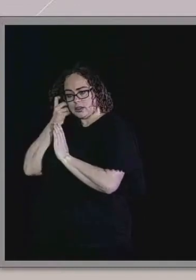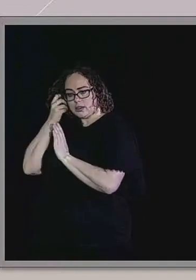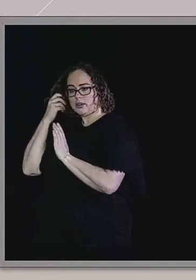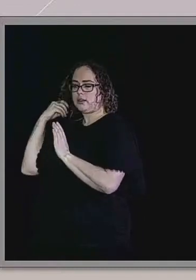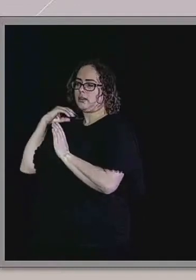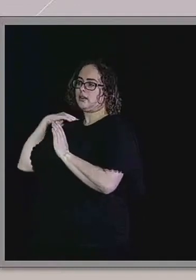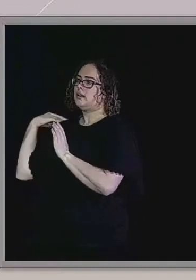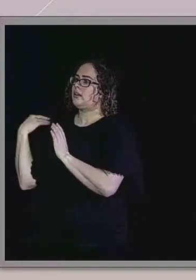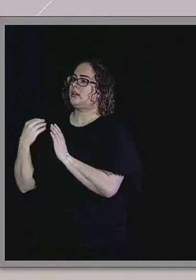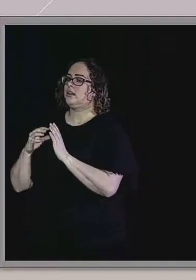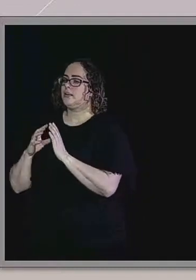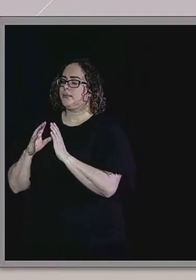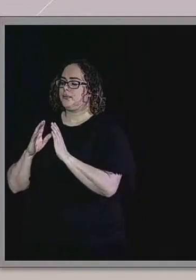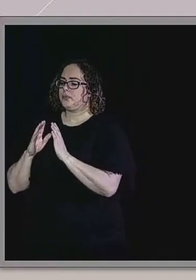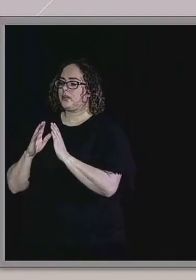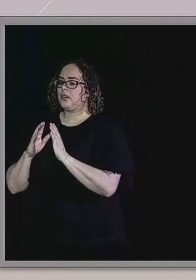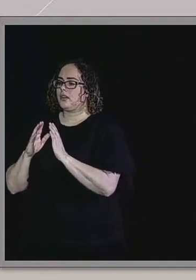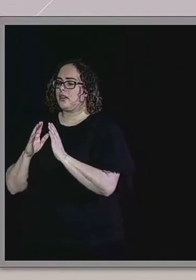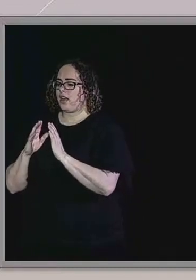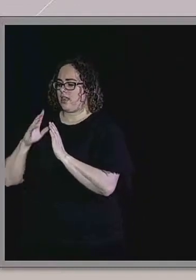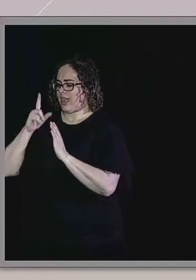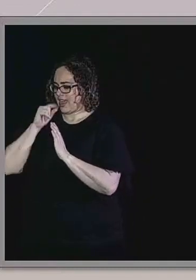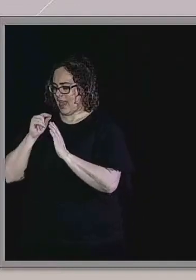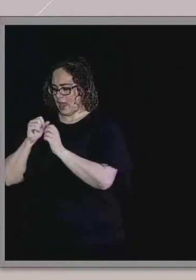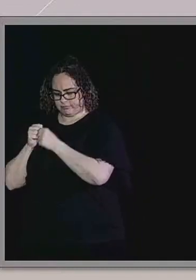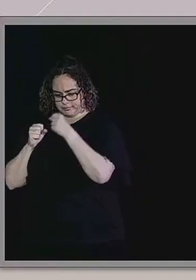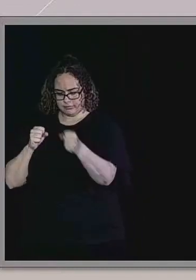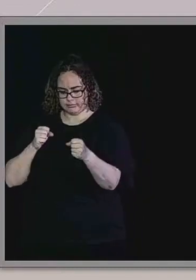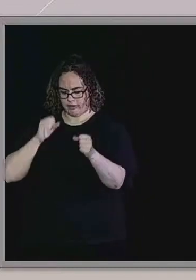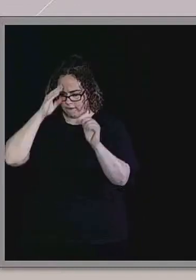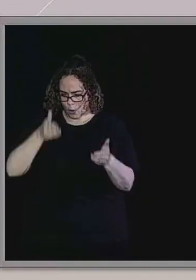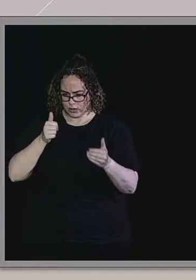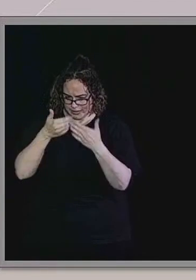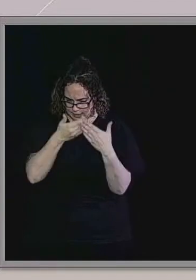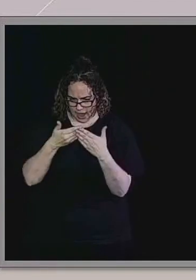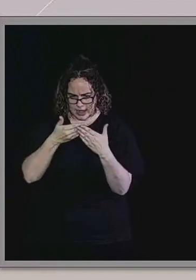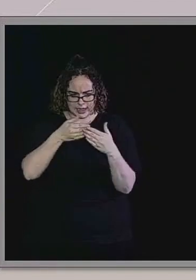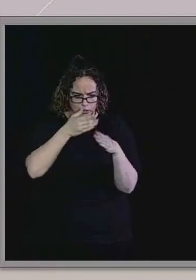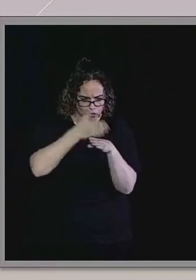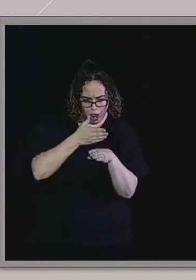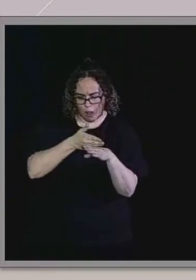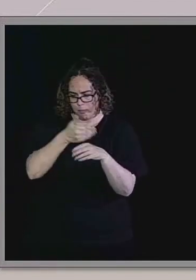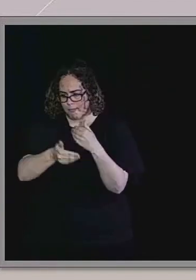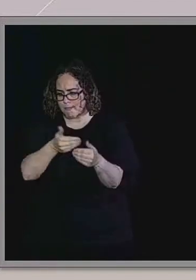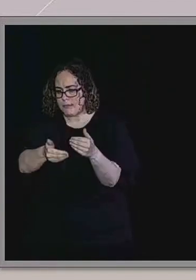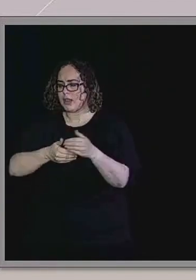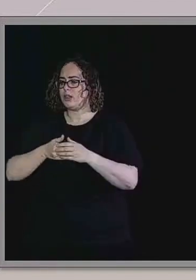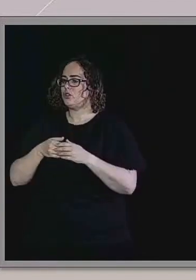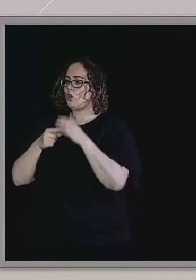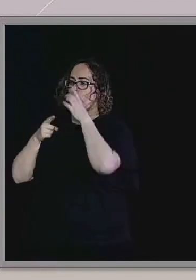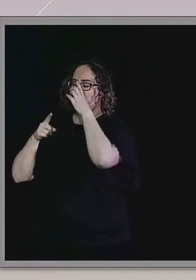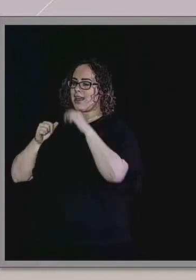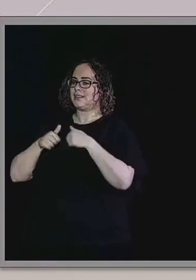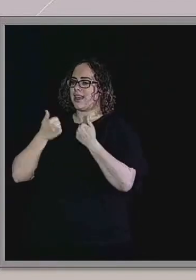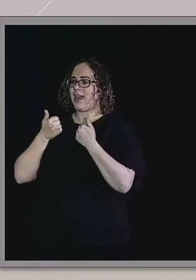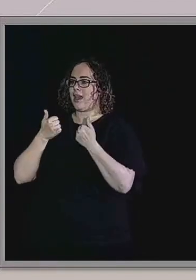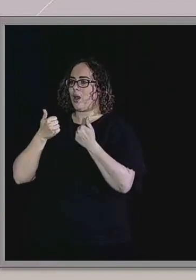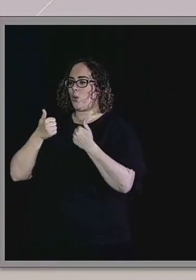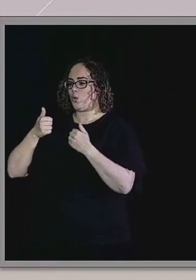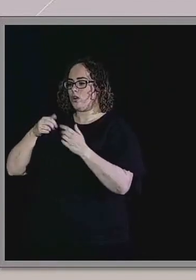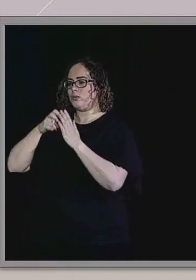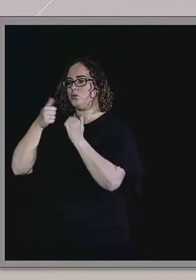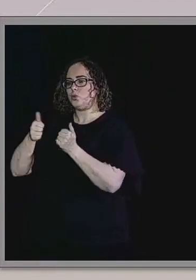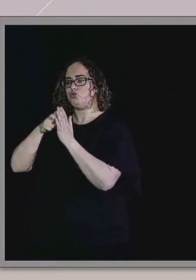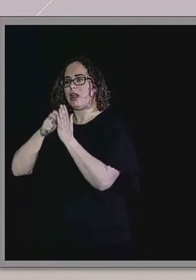achievement. Julolo, we continue to support that, so that's continued to record history with the elders and take